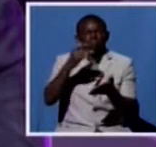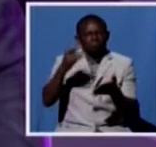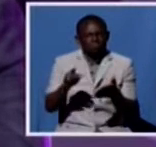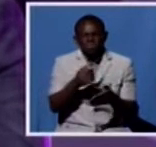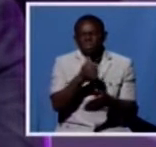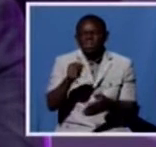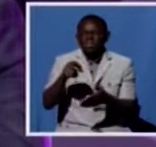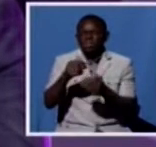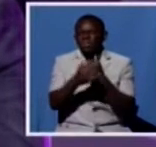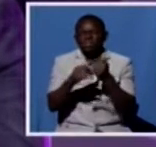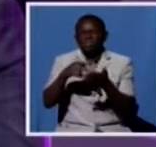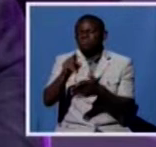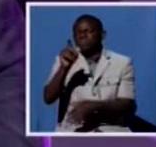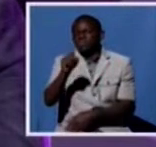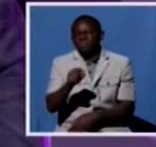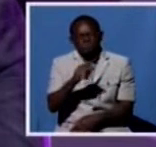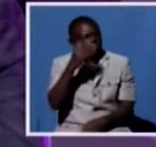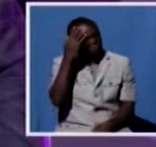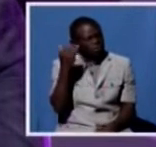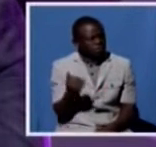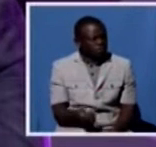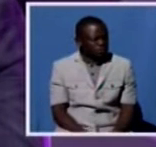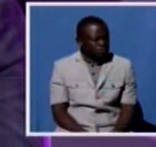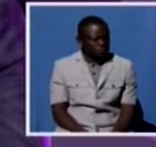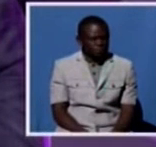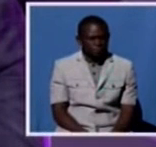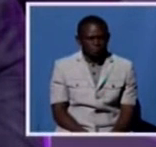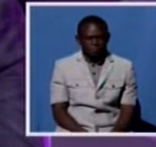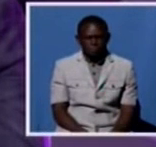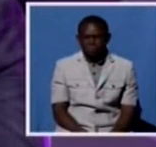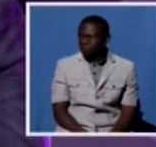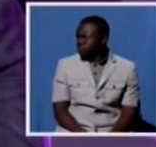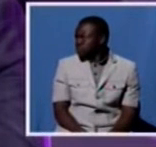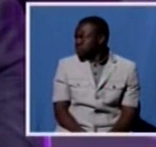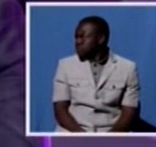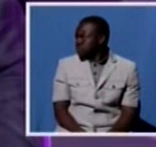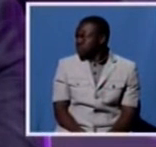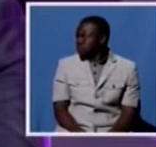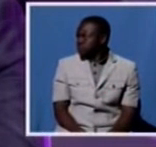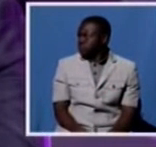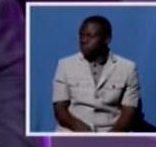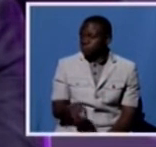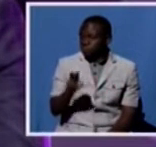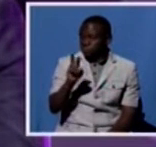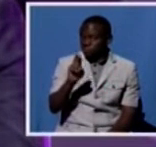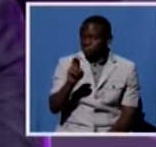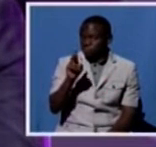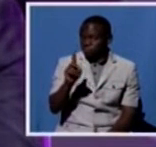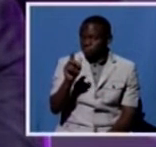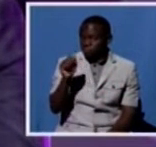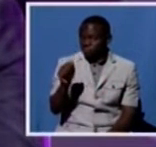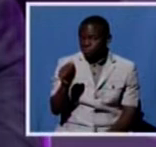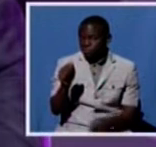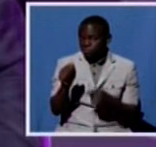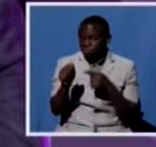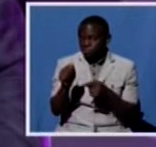I got some information from RDA, where they did, I think through their research and development